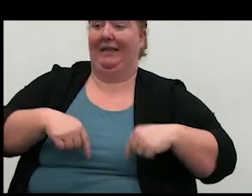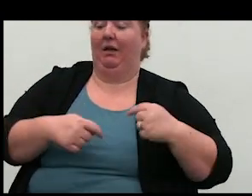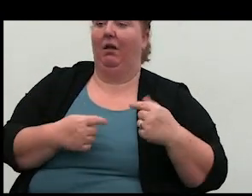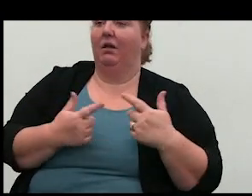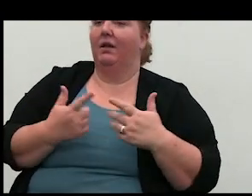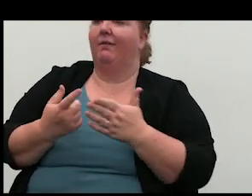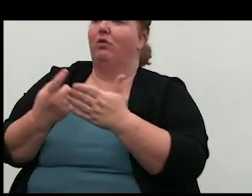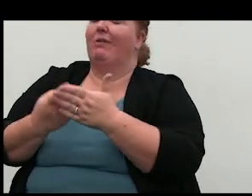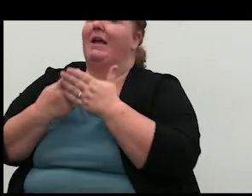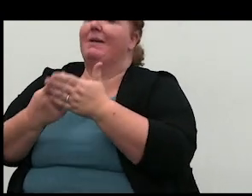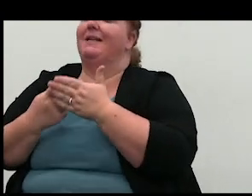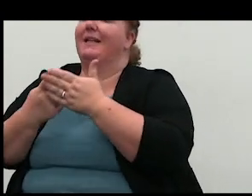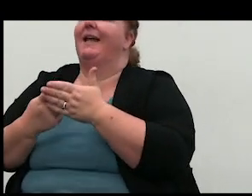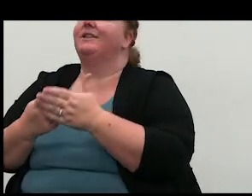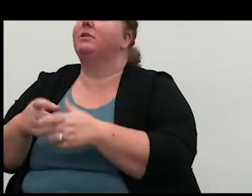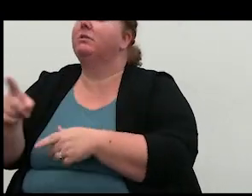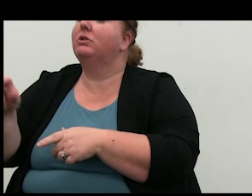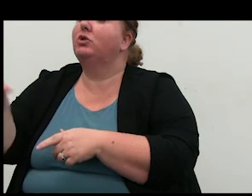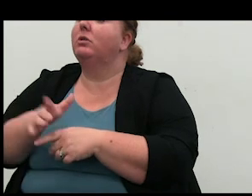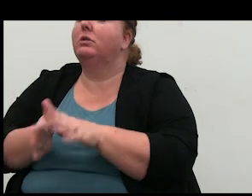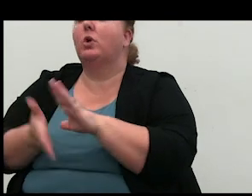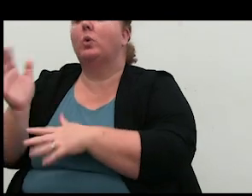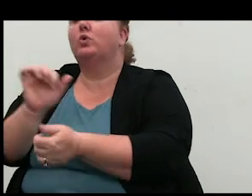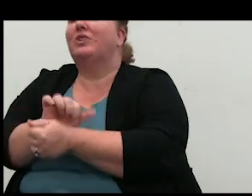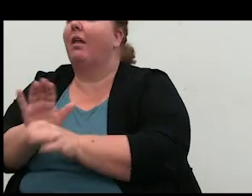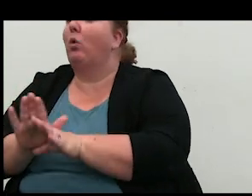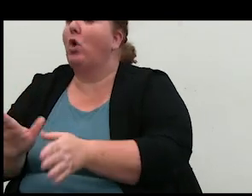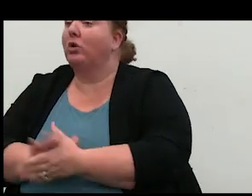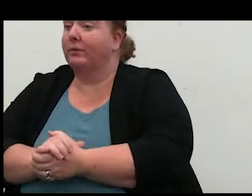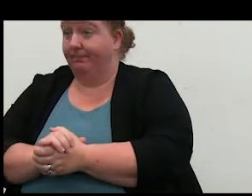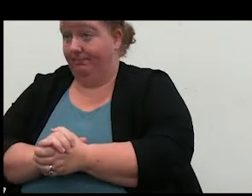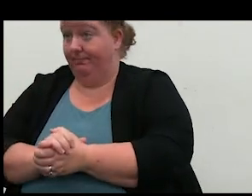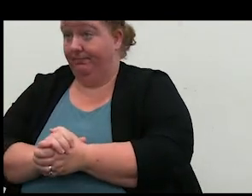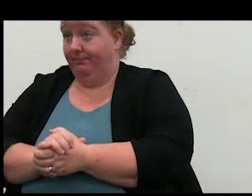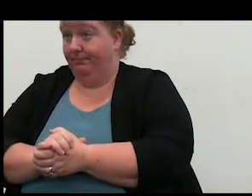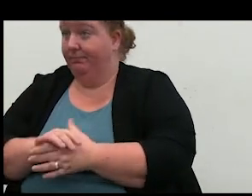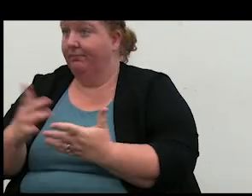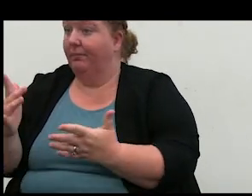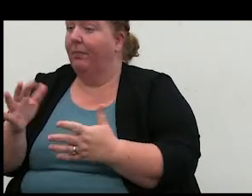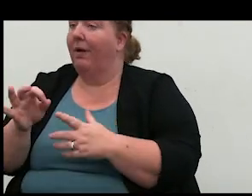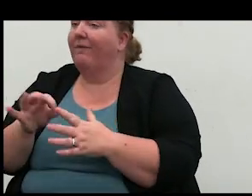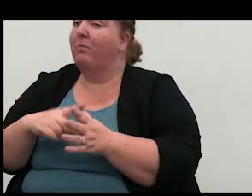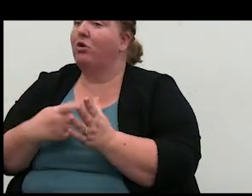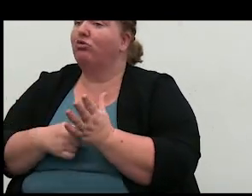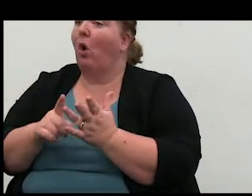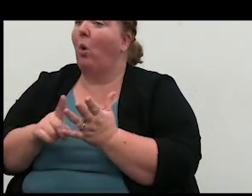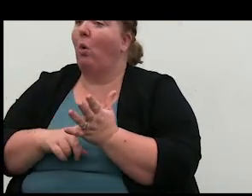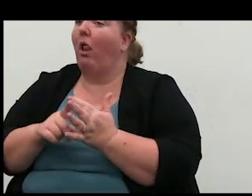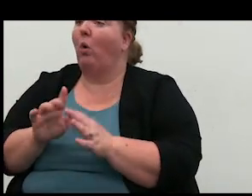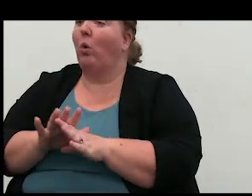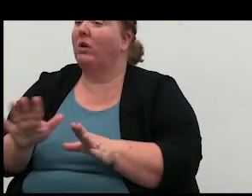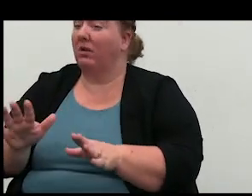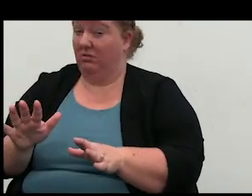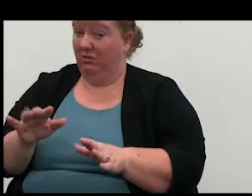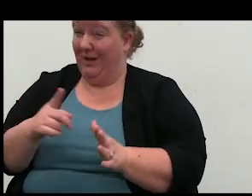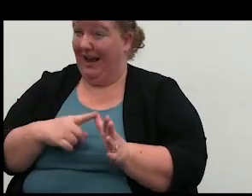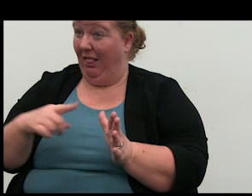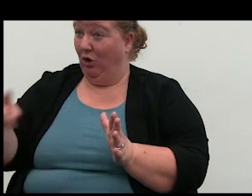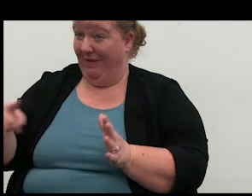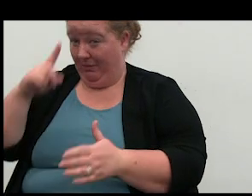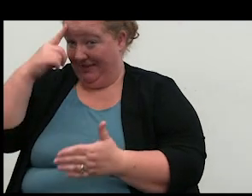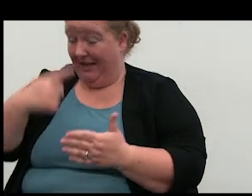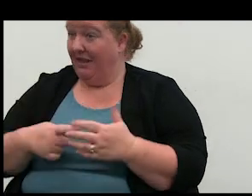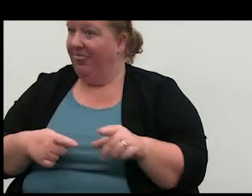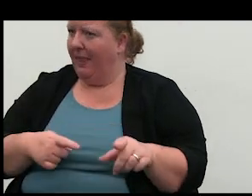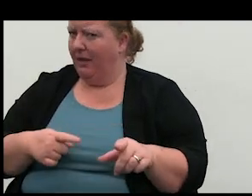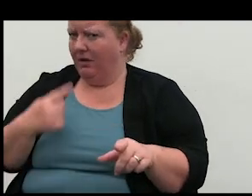will make recommendations whether you should go to jail or not, whether you should get parole or not. When algorithms are doing that,